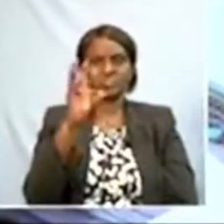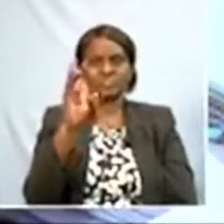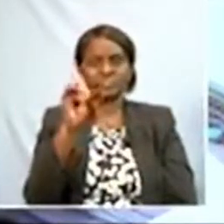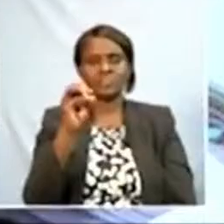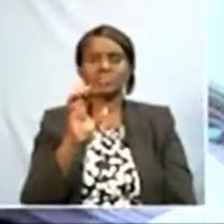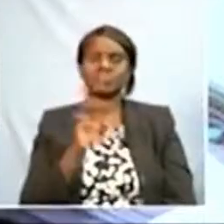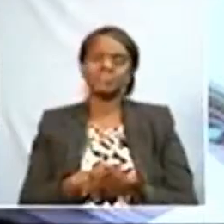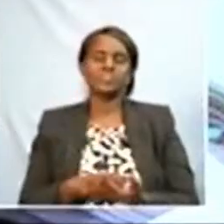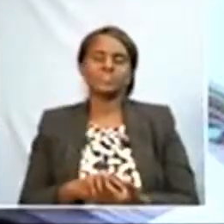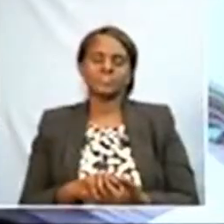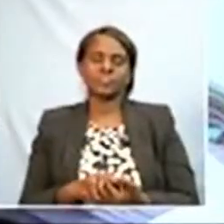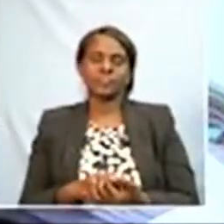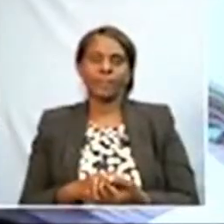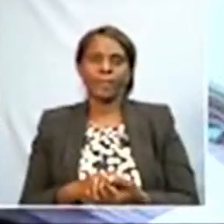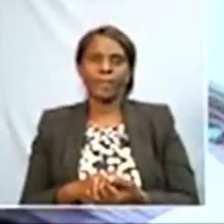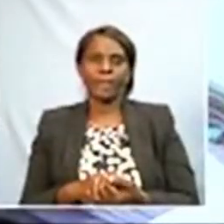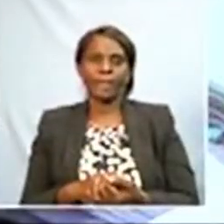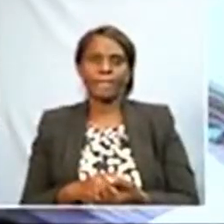1,860,000.